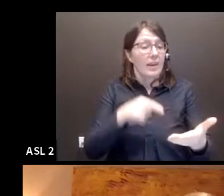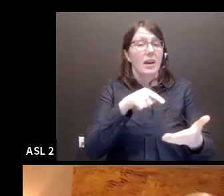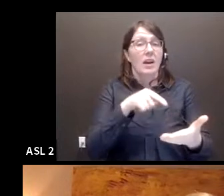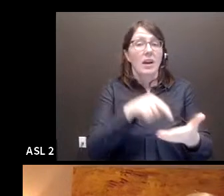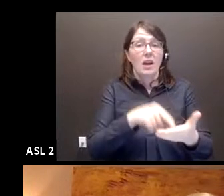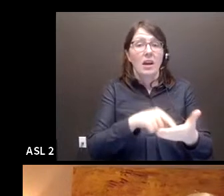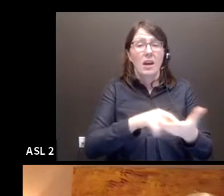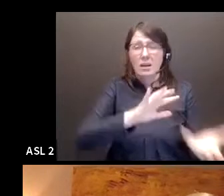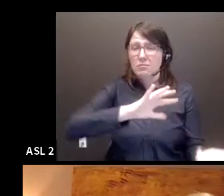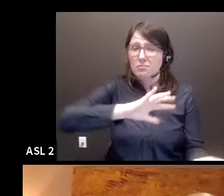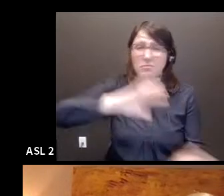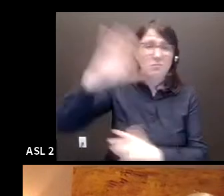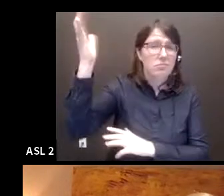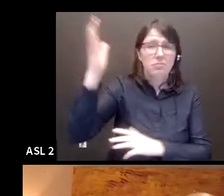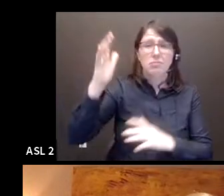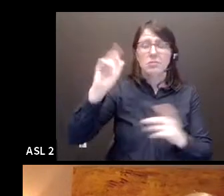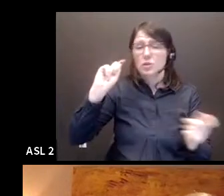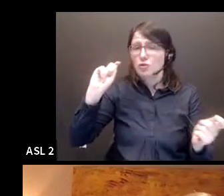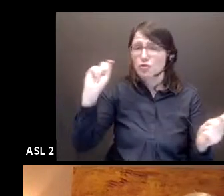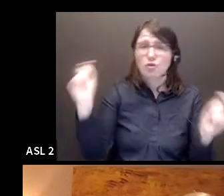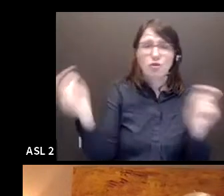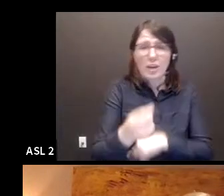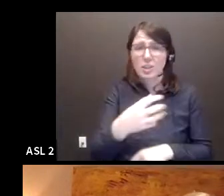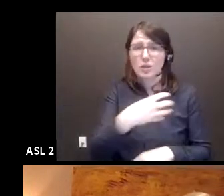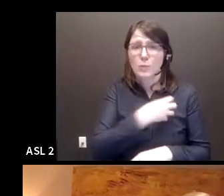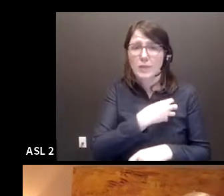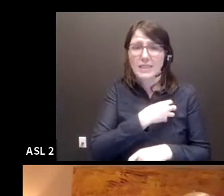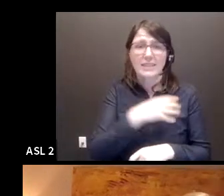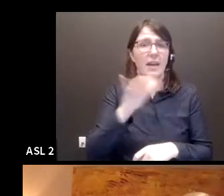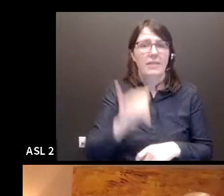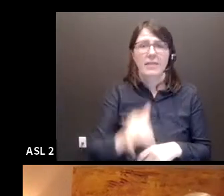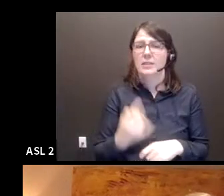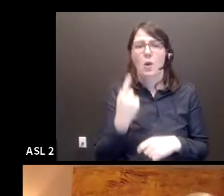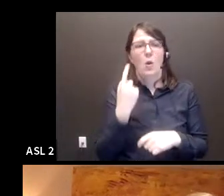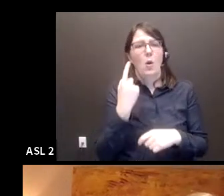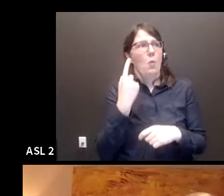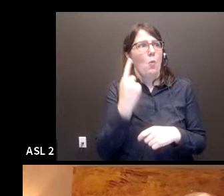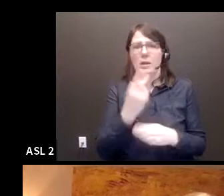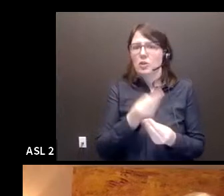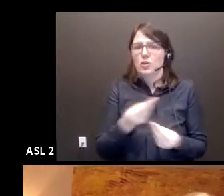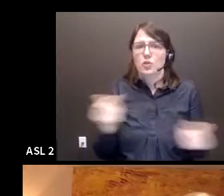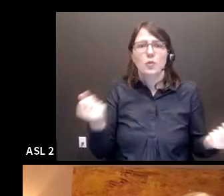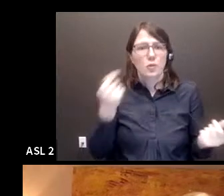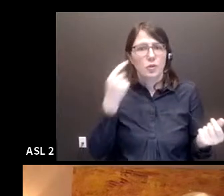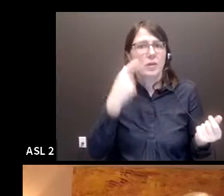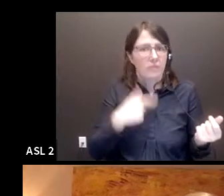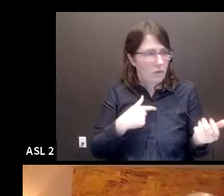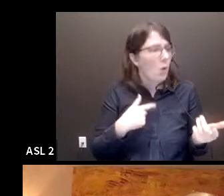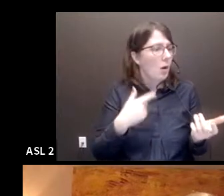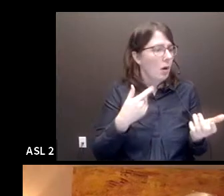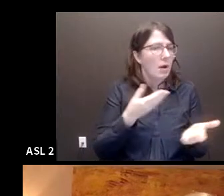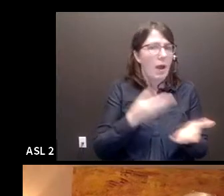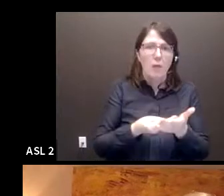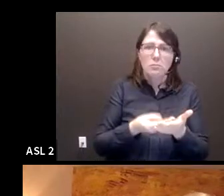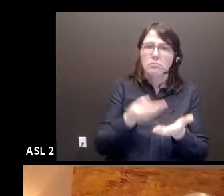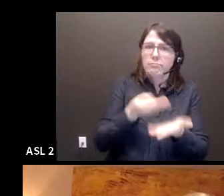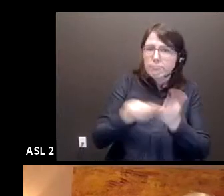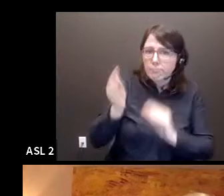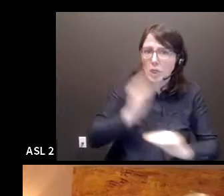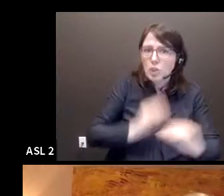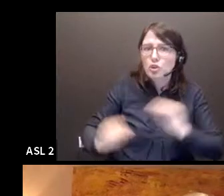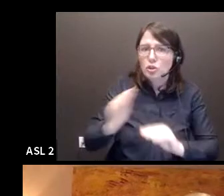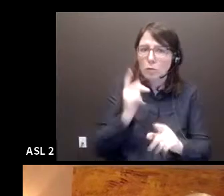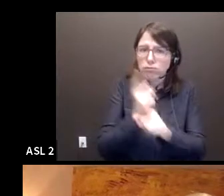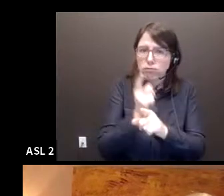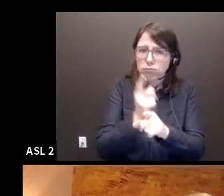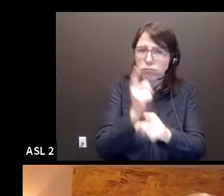model is the only way to slay the force's 1.8 billion plus budget until policing stops being focused and driven